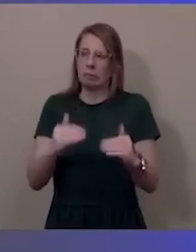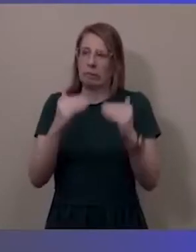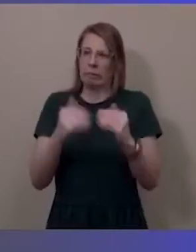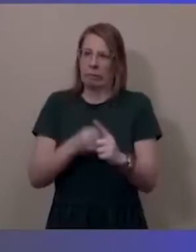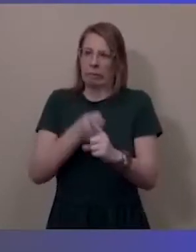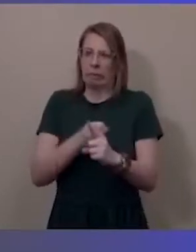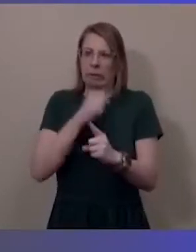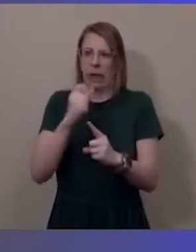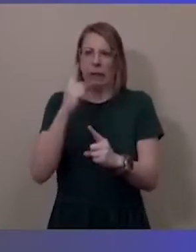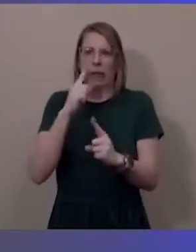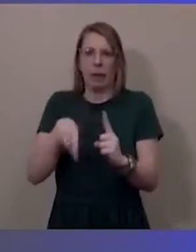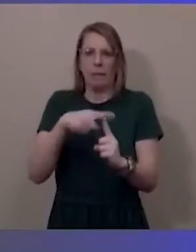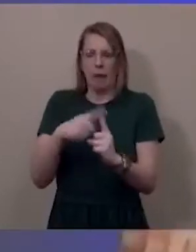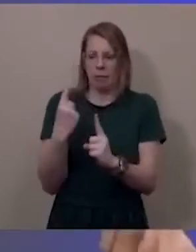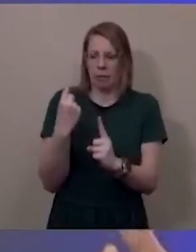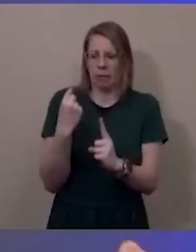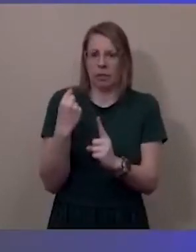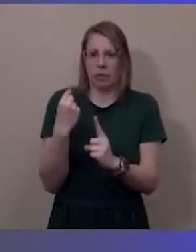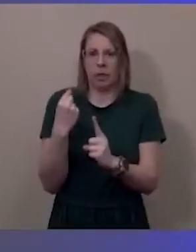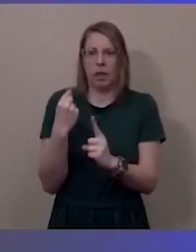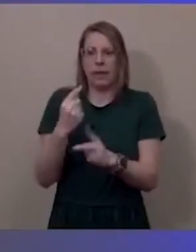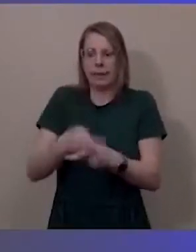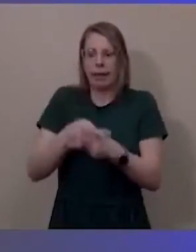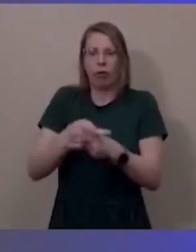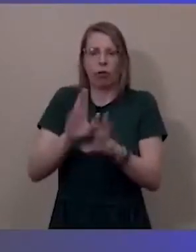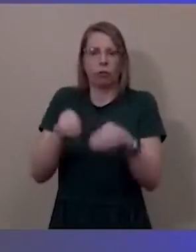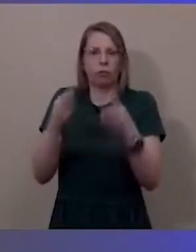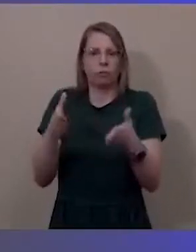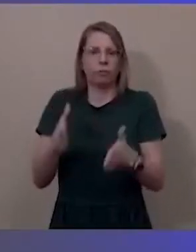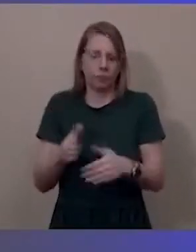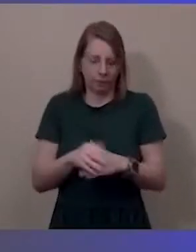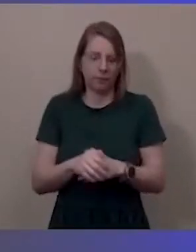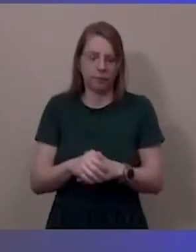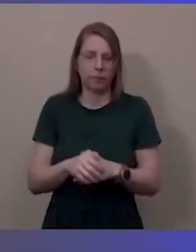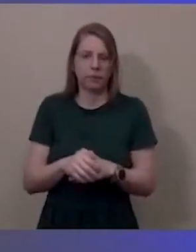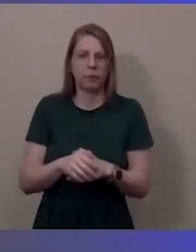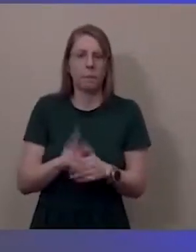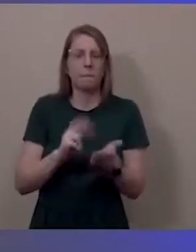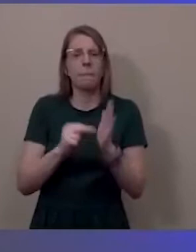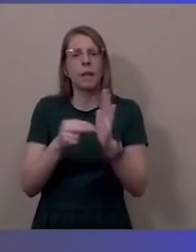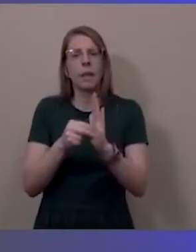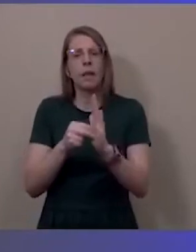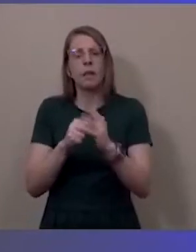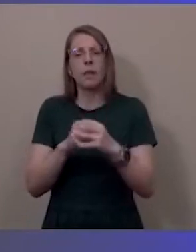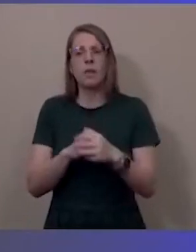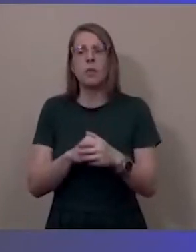think about a year ago is on caregivers. So caregivers who are,